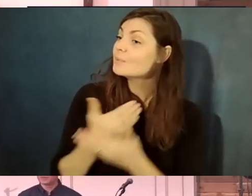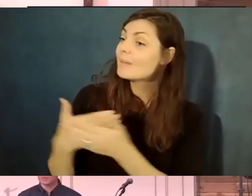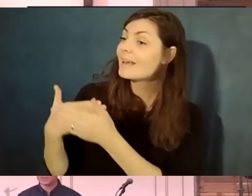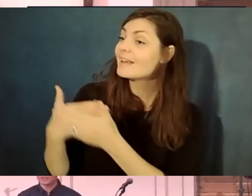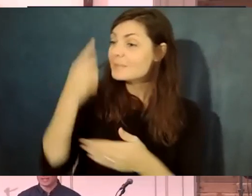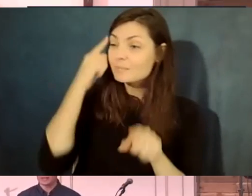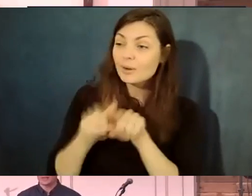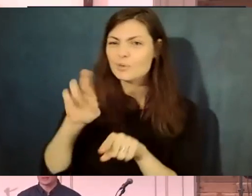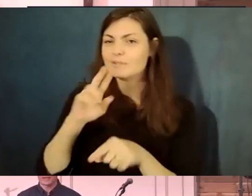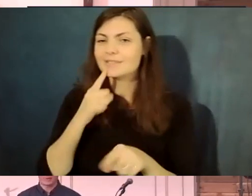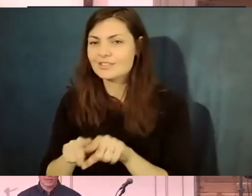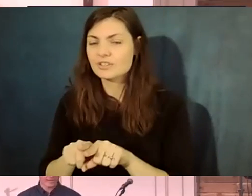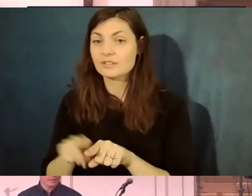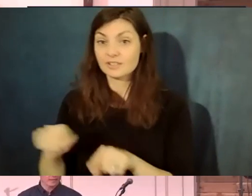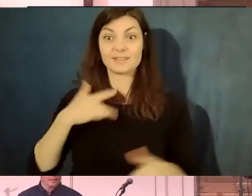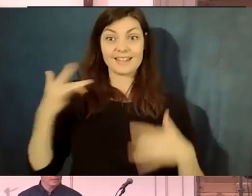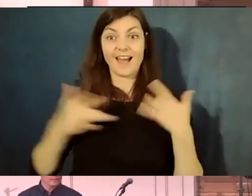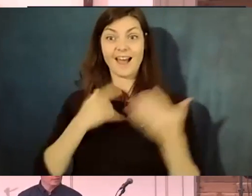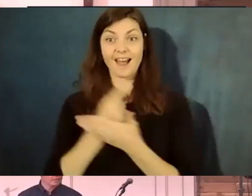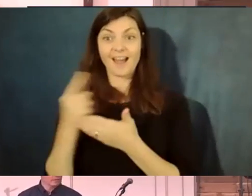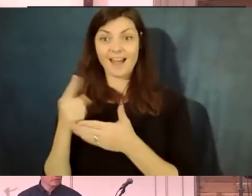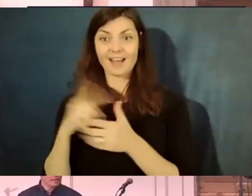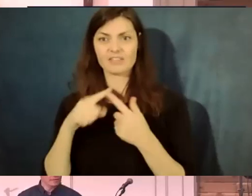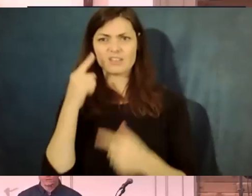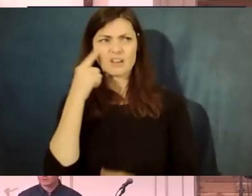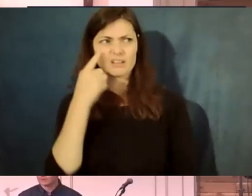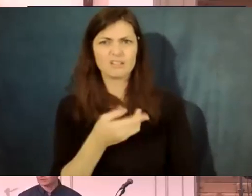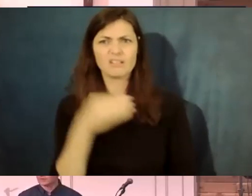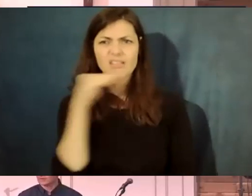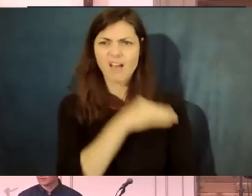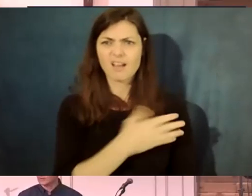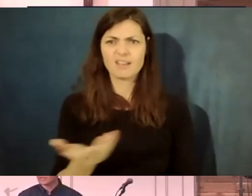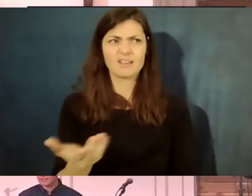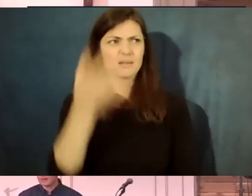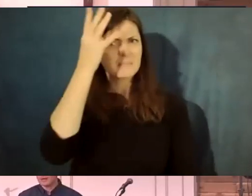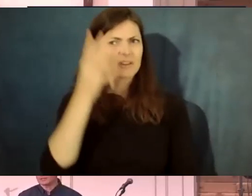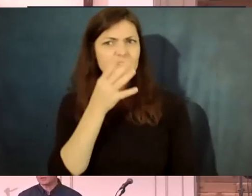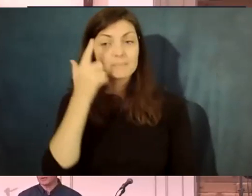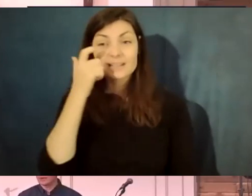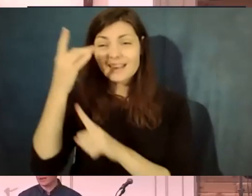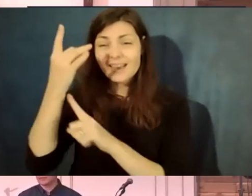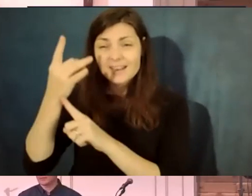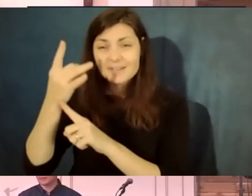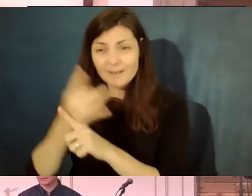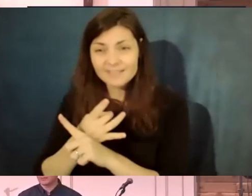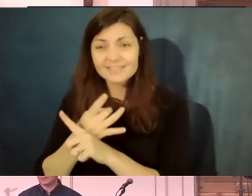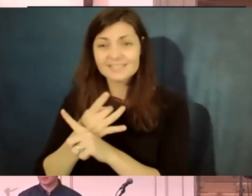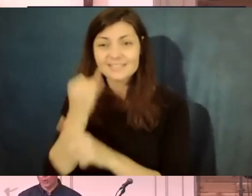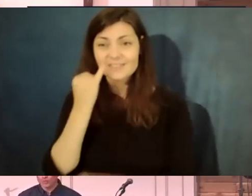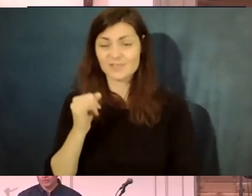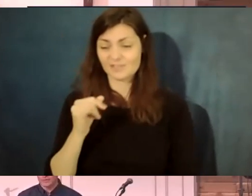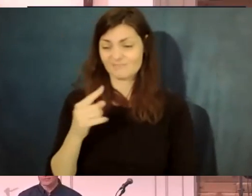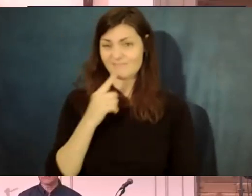was so excited for like a week, and then she thought we were liars. Because 8 months for a year and a half year